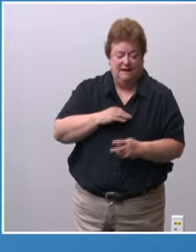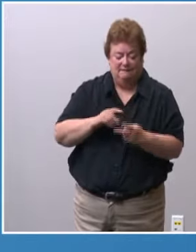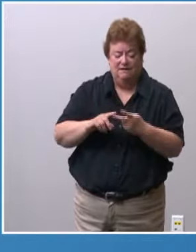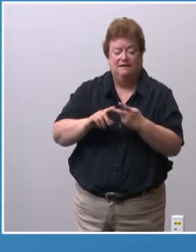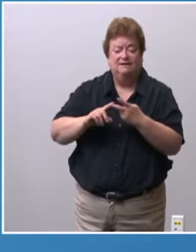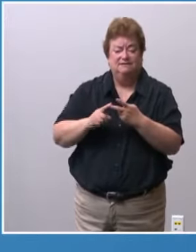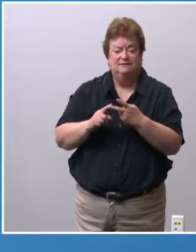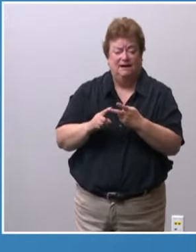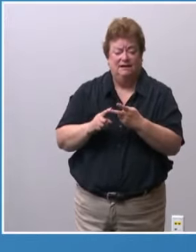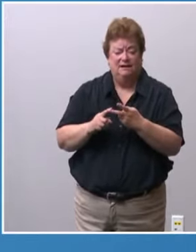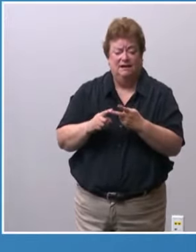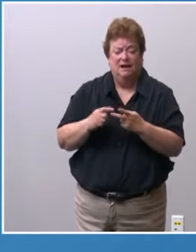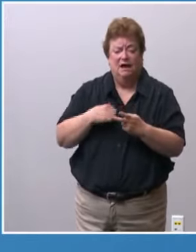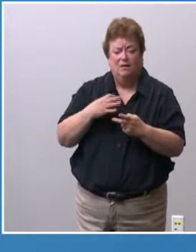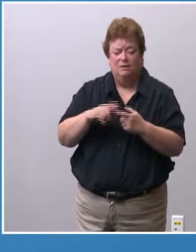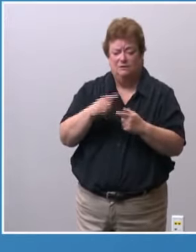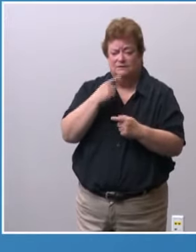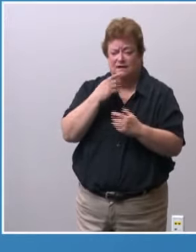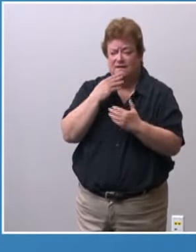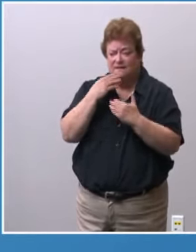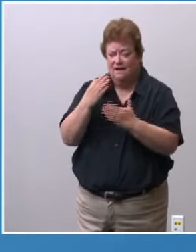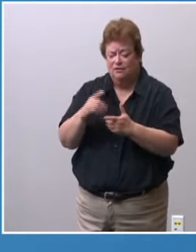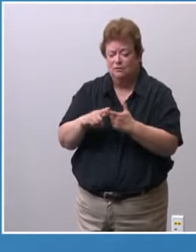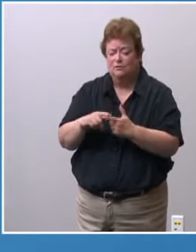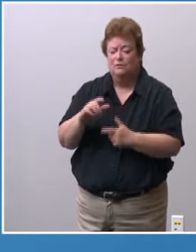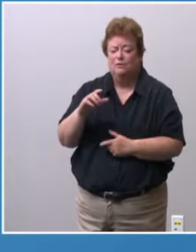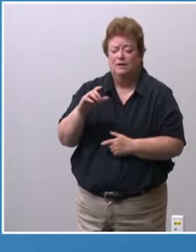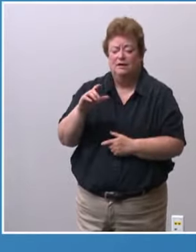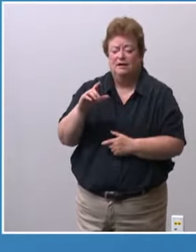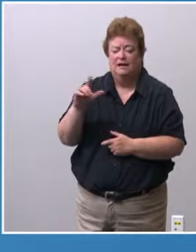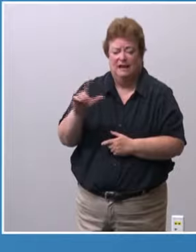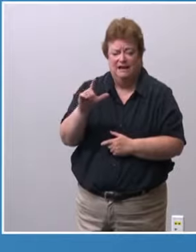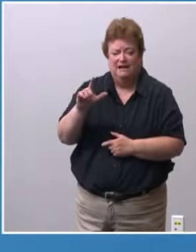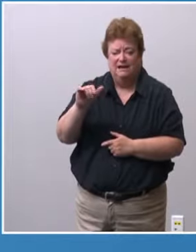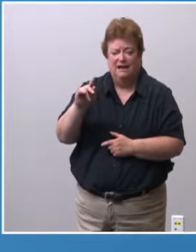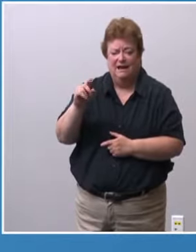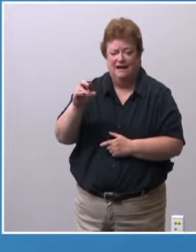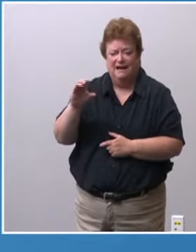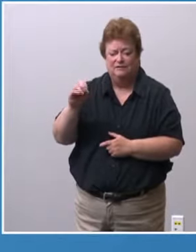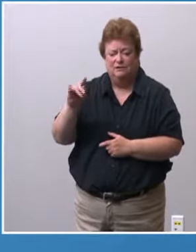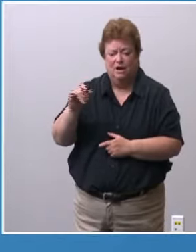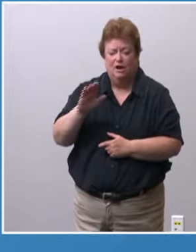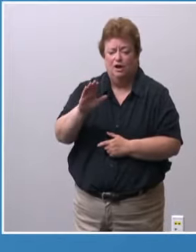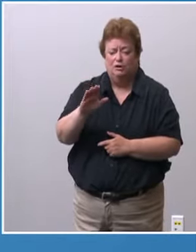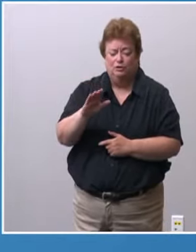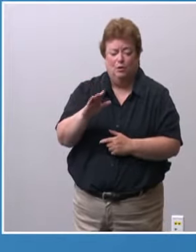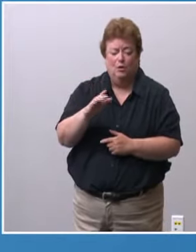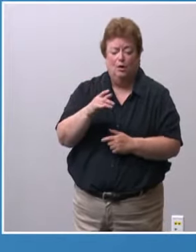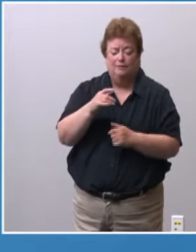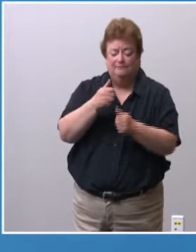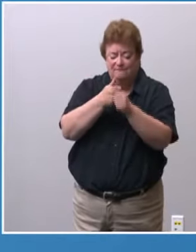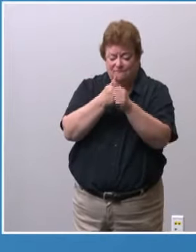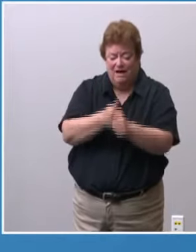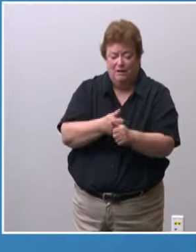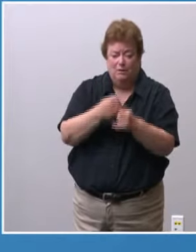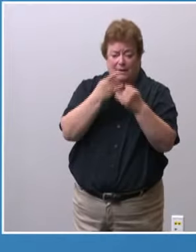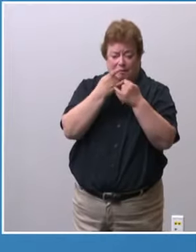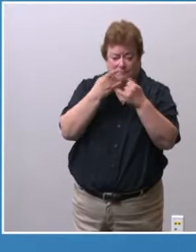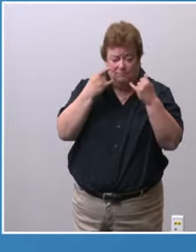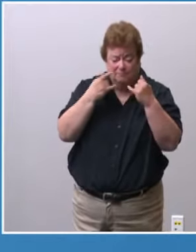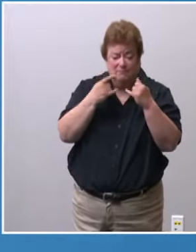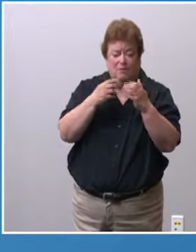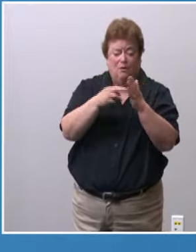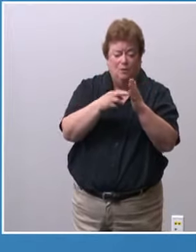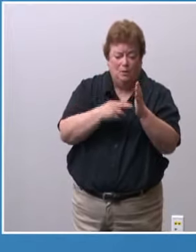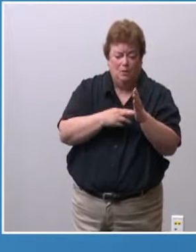to mention is that I do want to say thank you to Lincoln, Lancaster County. Your vaccine and mask compliance over these last months